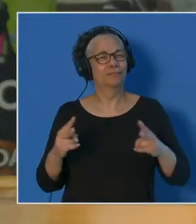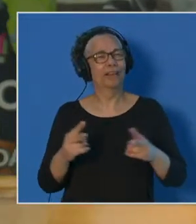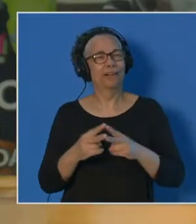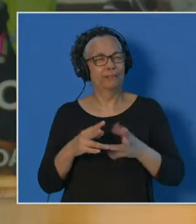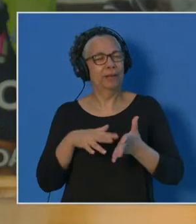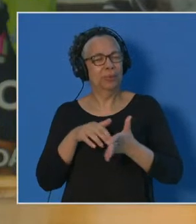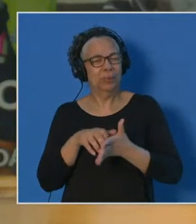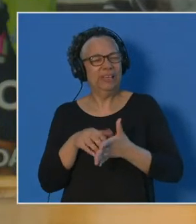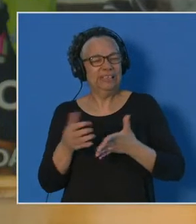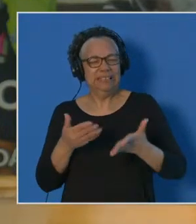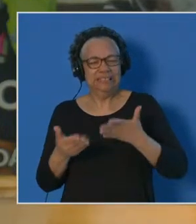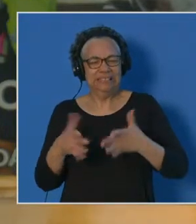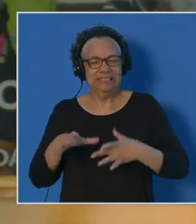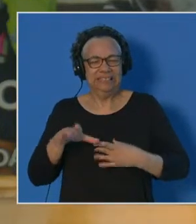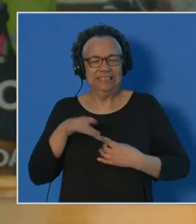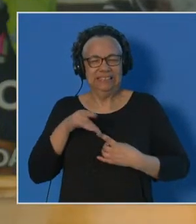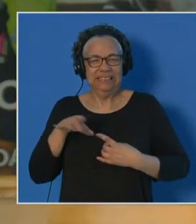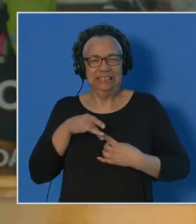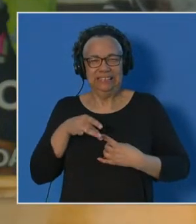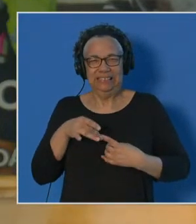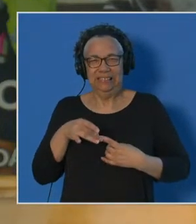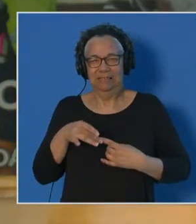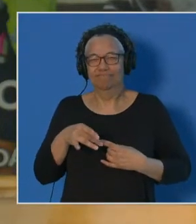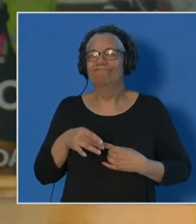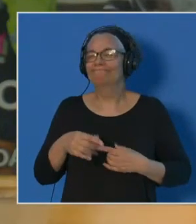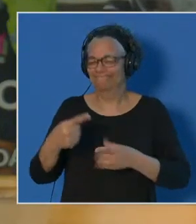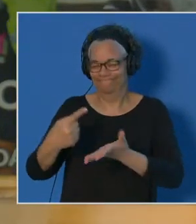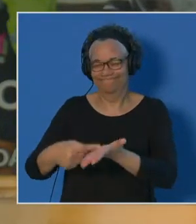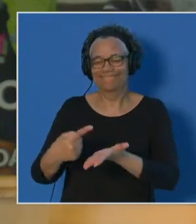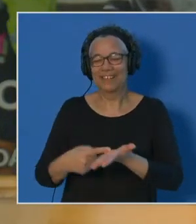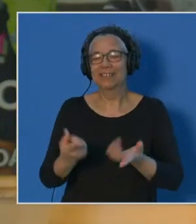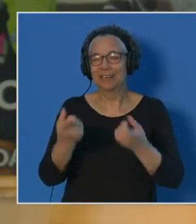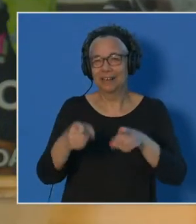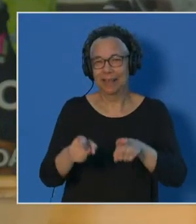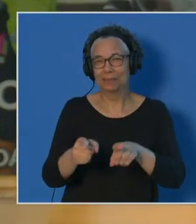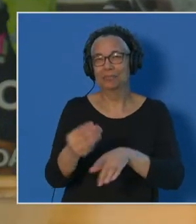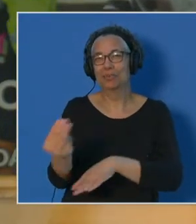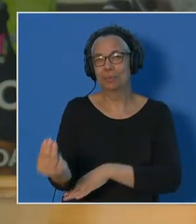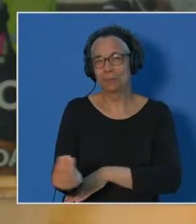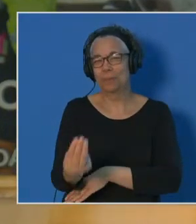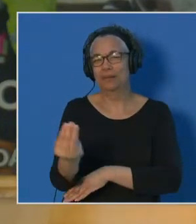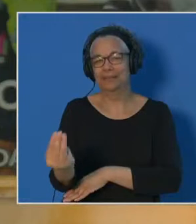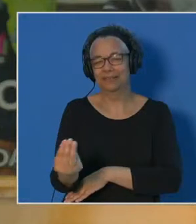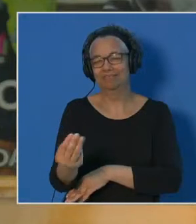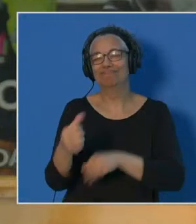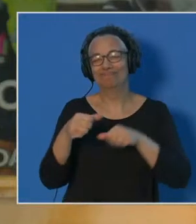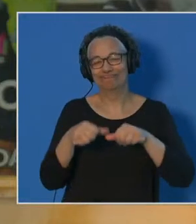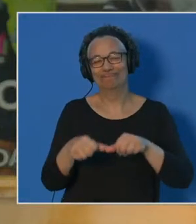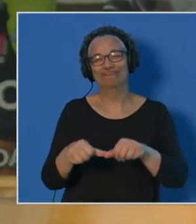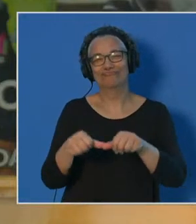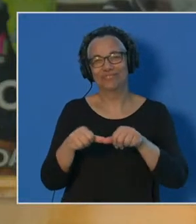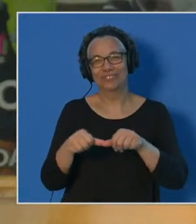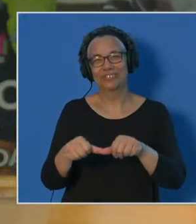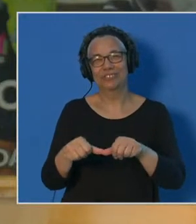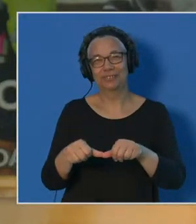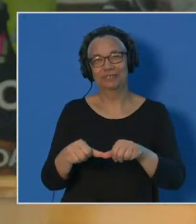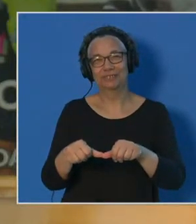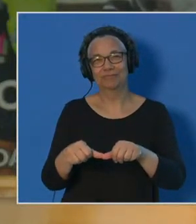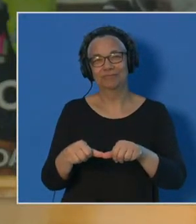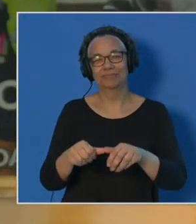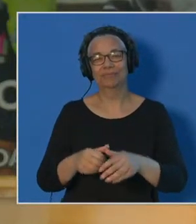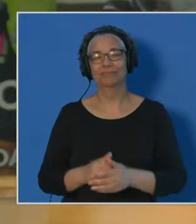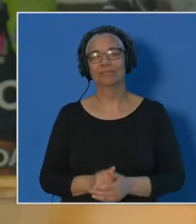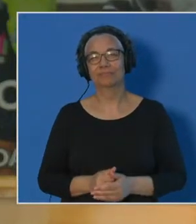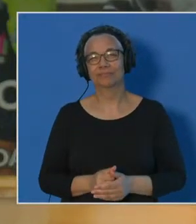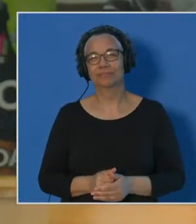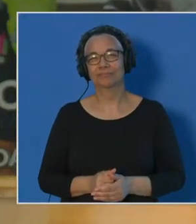But again, the conversation did take place as recently as Monday, and the conversations are ongoing, and certainly